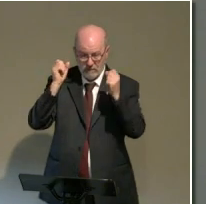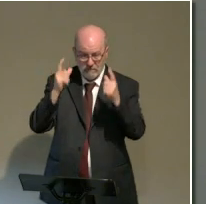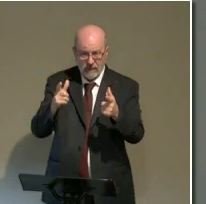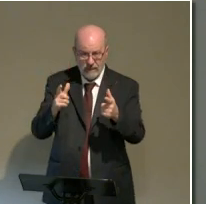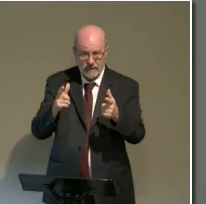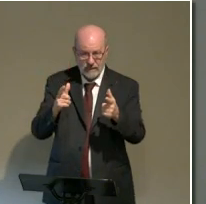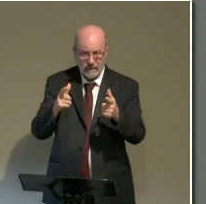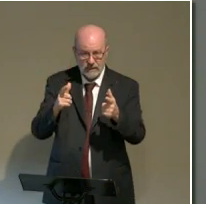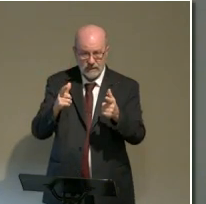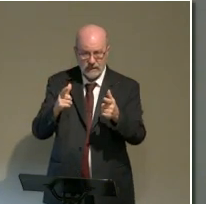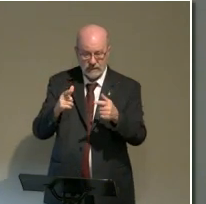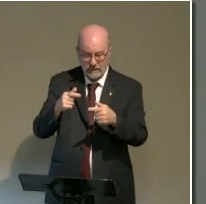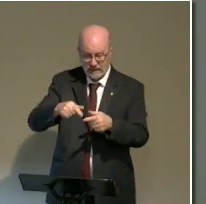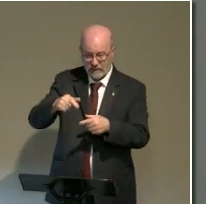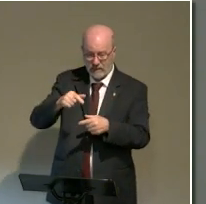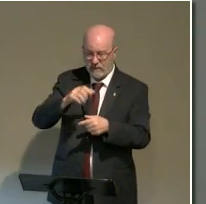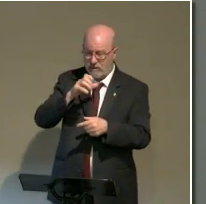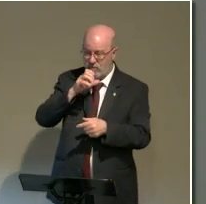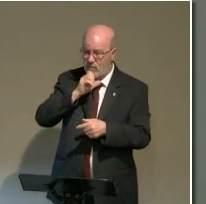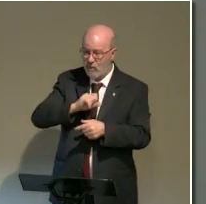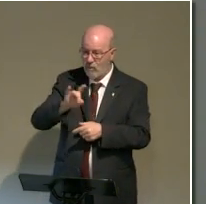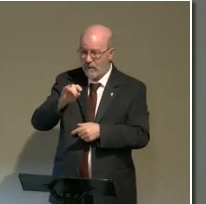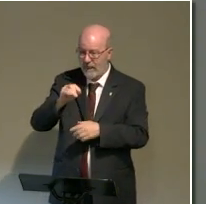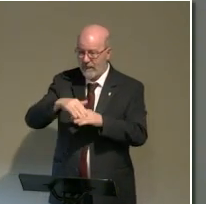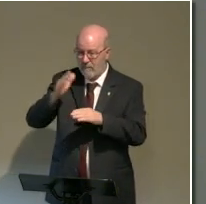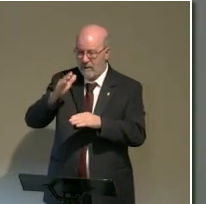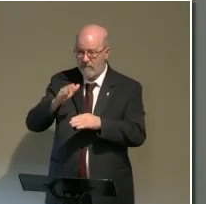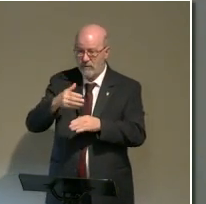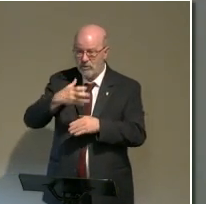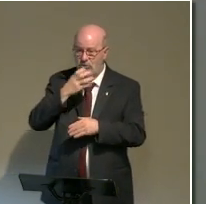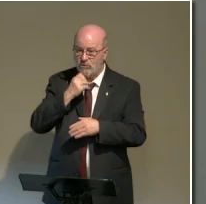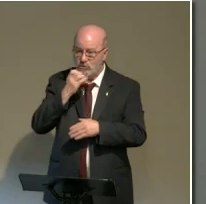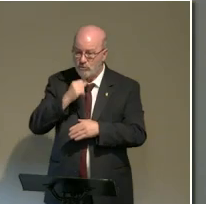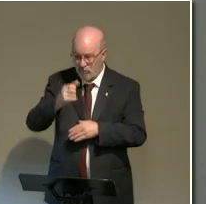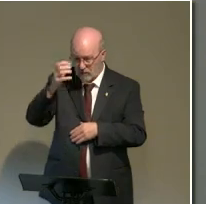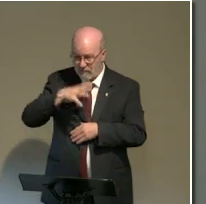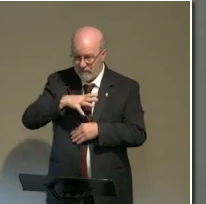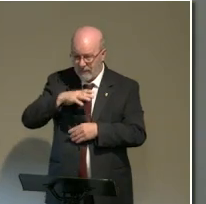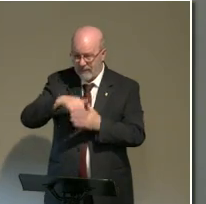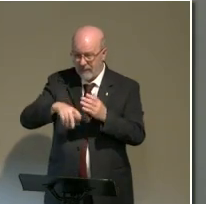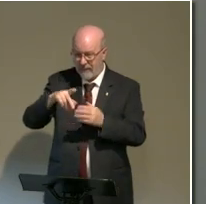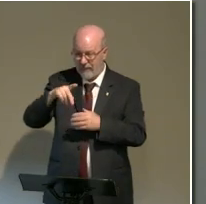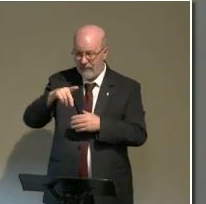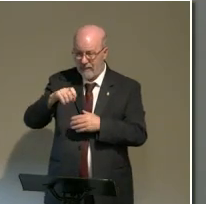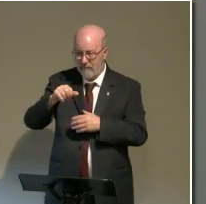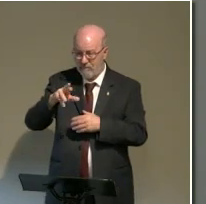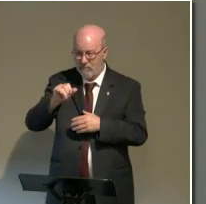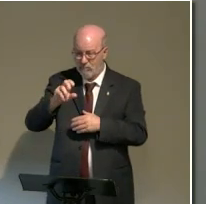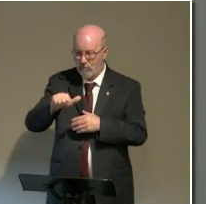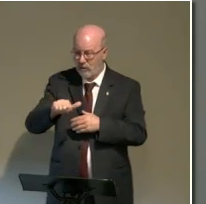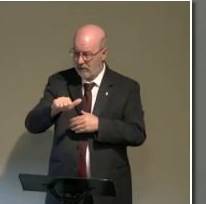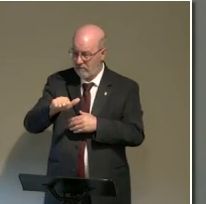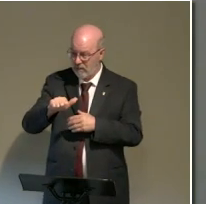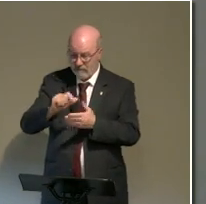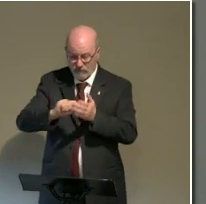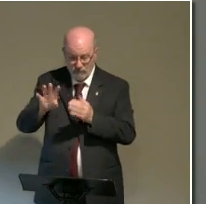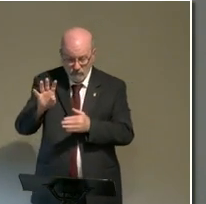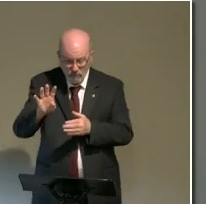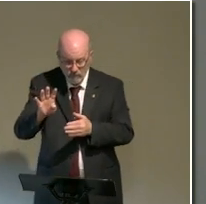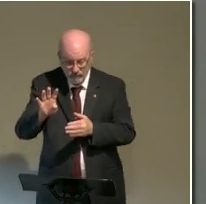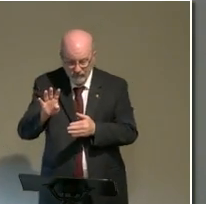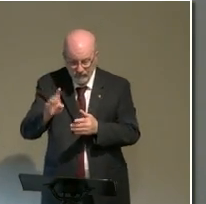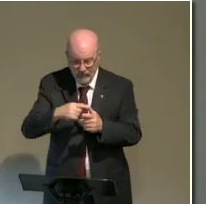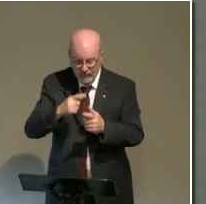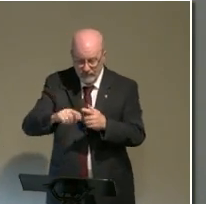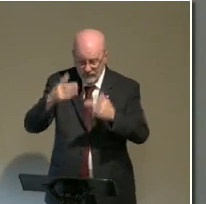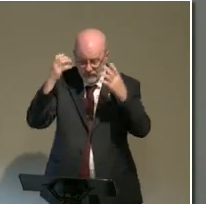an 80-plus-year-old man, a Jewish man in the Persian kingdom, right? Verse 4.